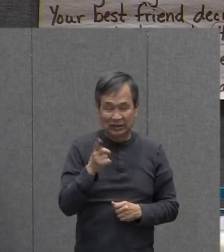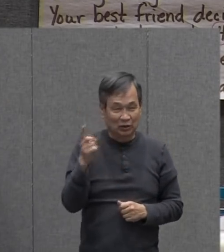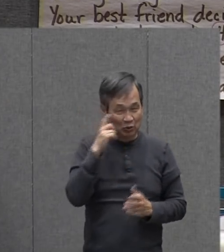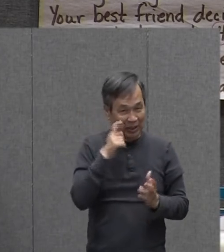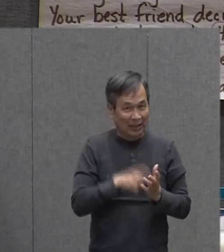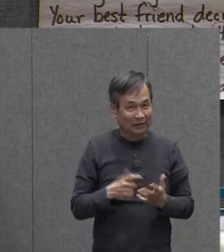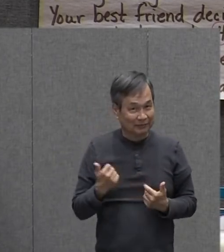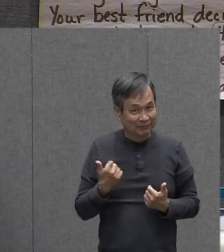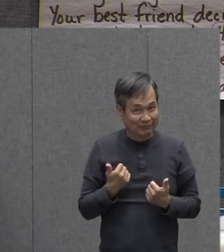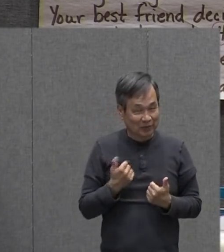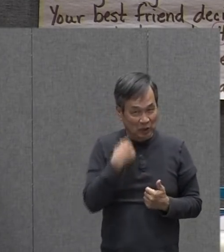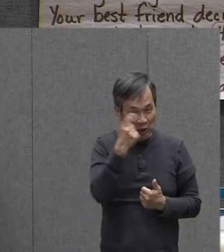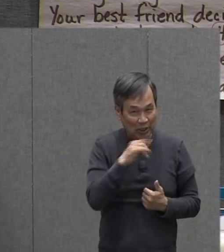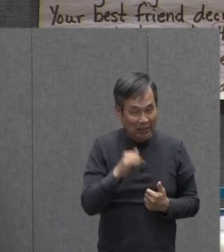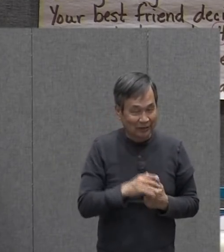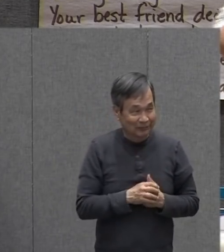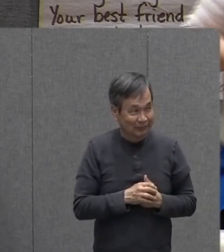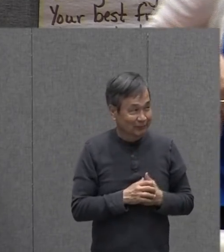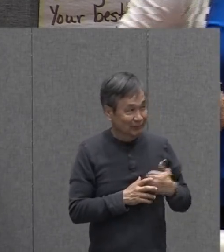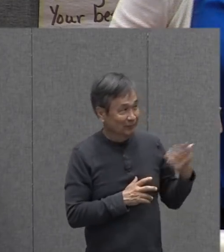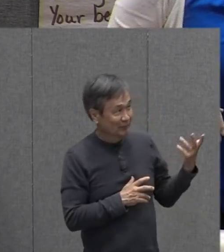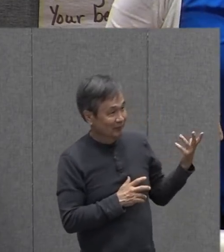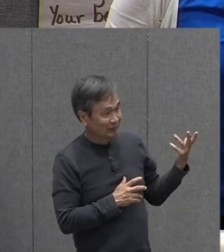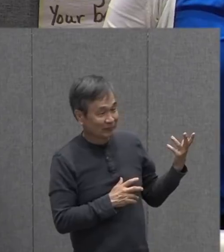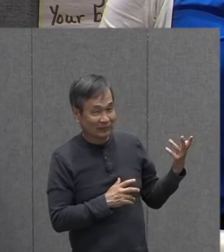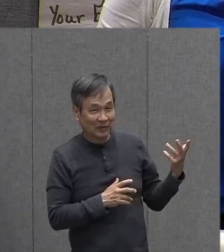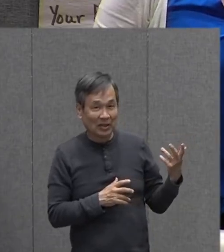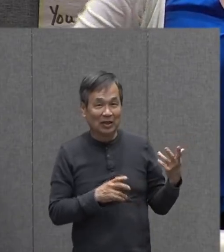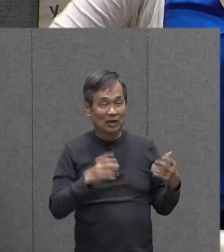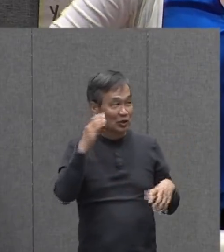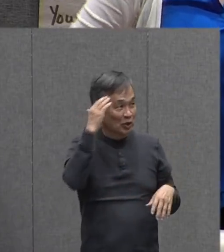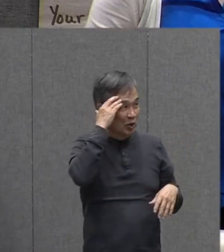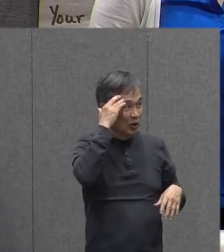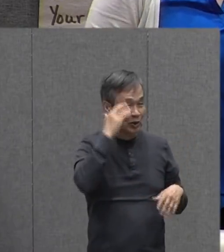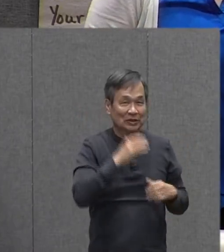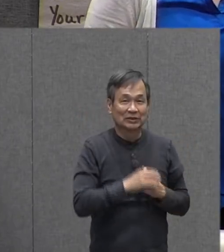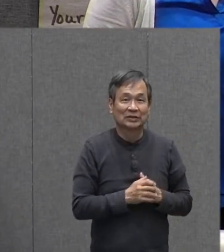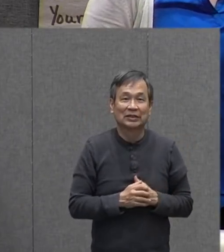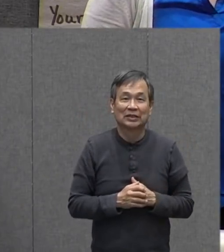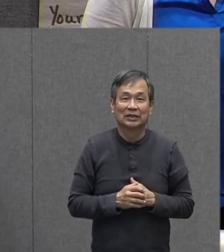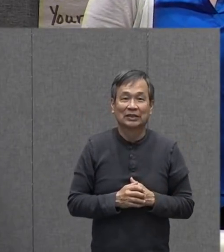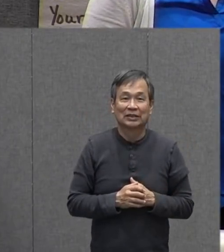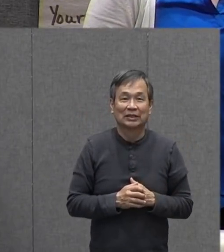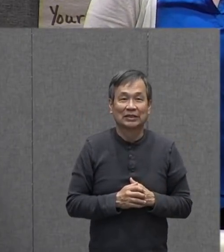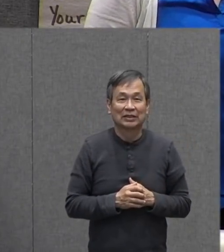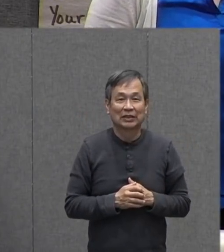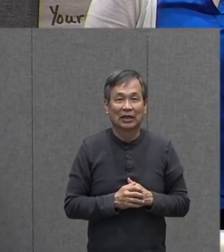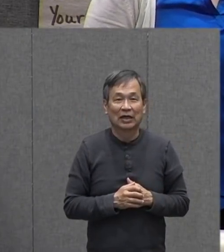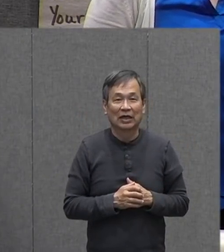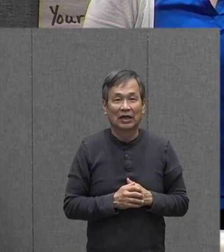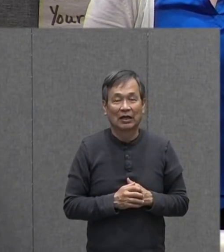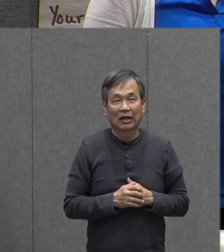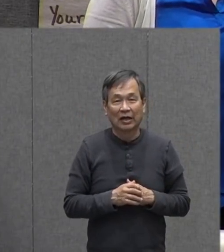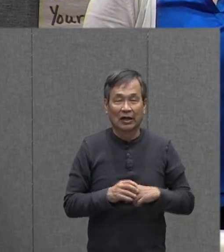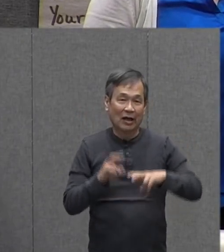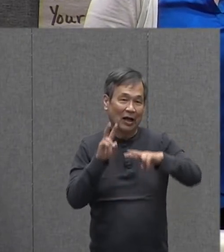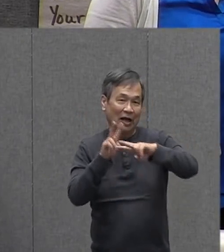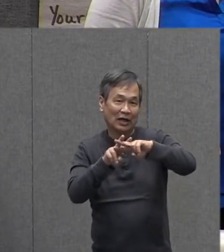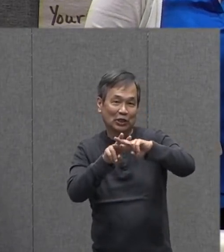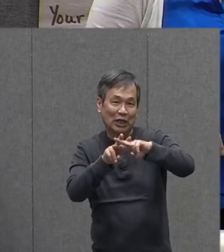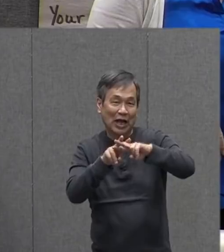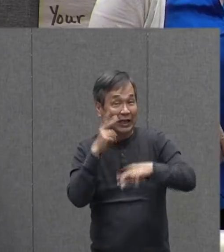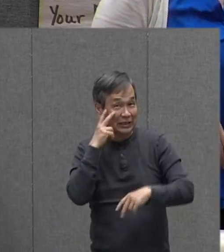But the answer somebody put was 37. No, that wouldn't be correct, because that